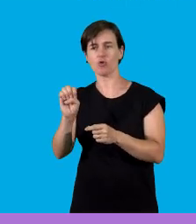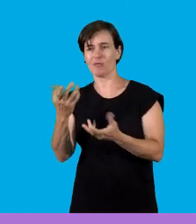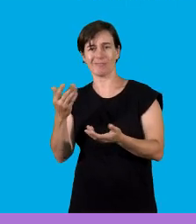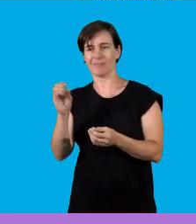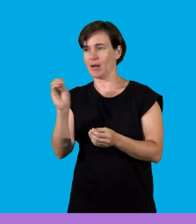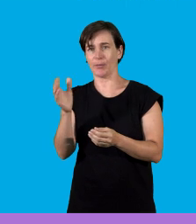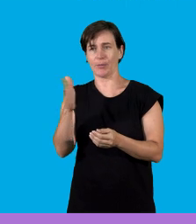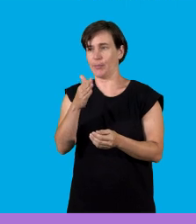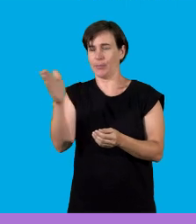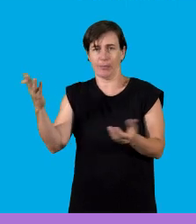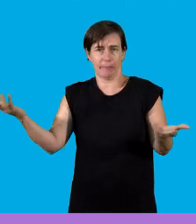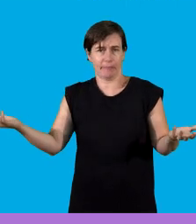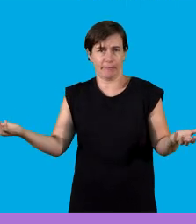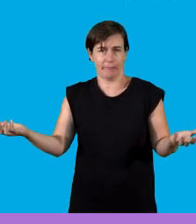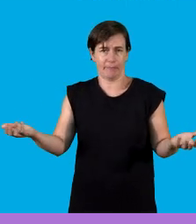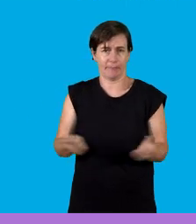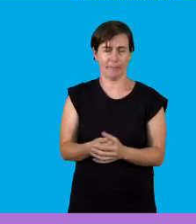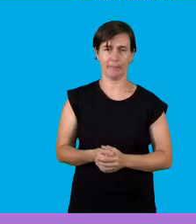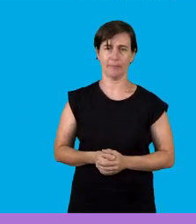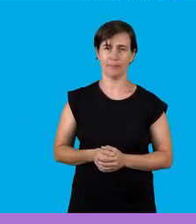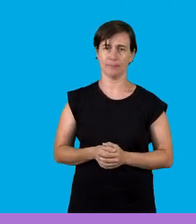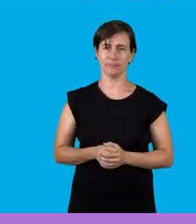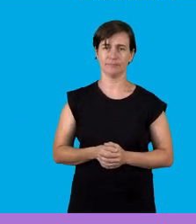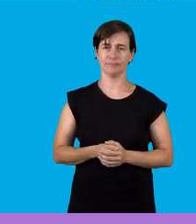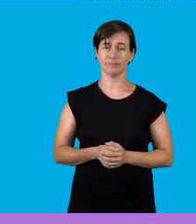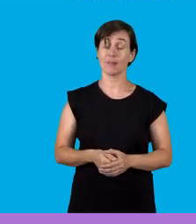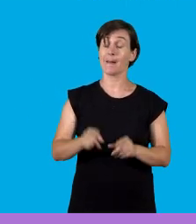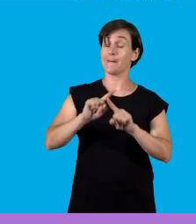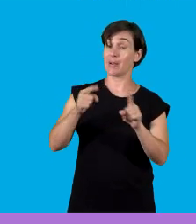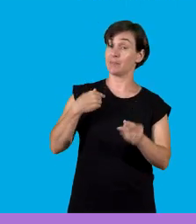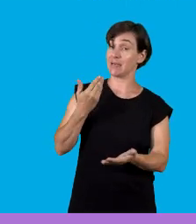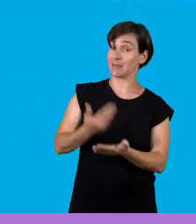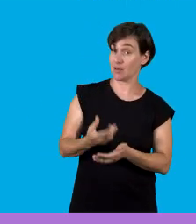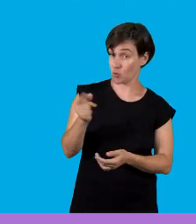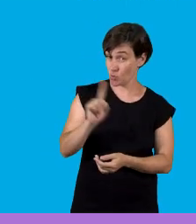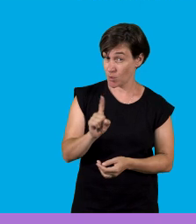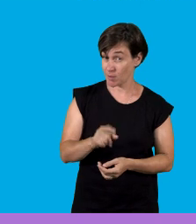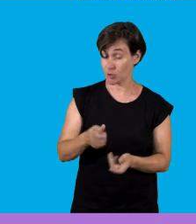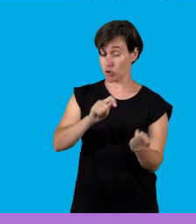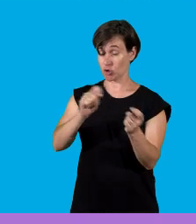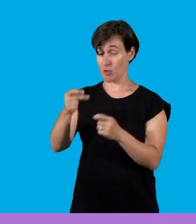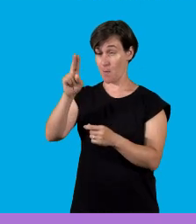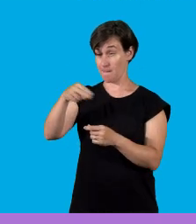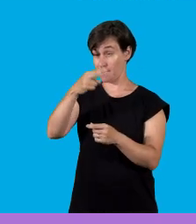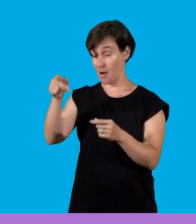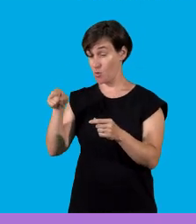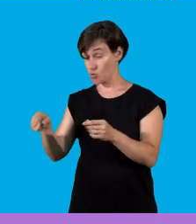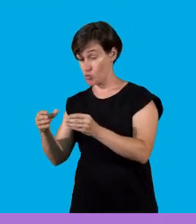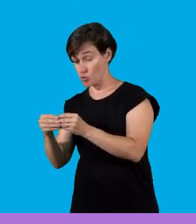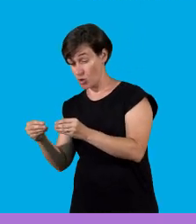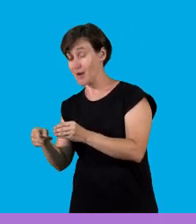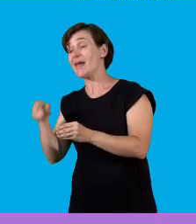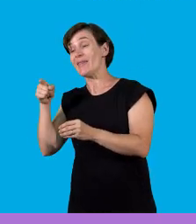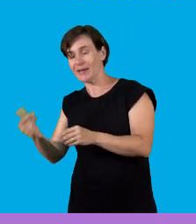between pounds and euros. We agree? But however, I can convert from pounds to US